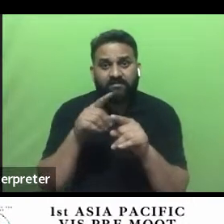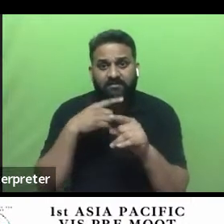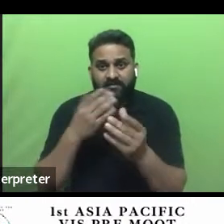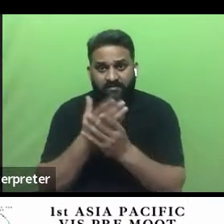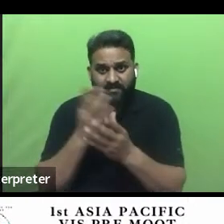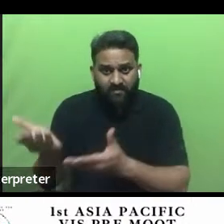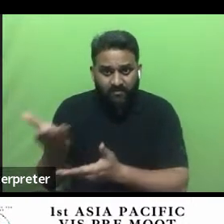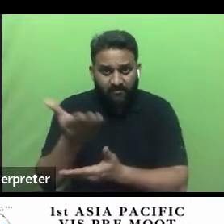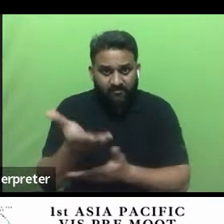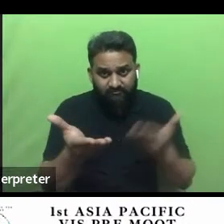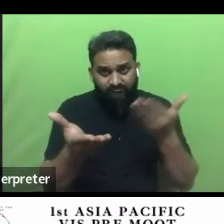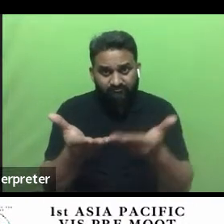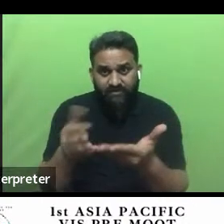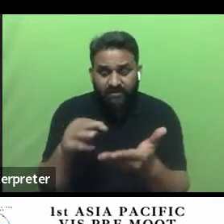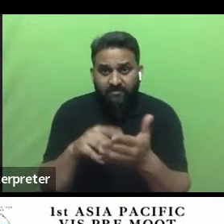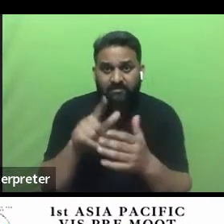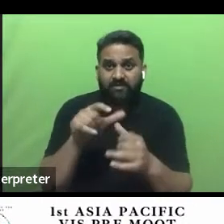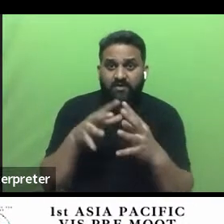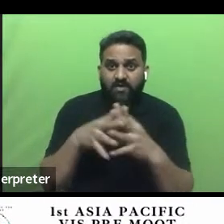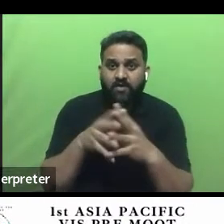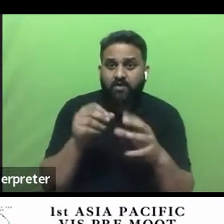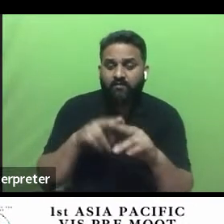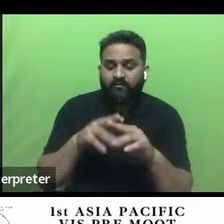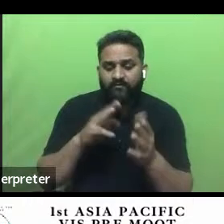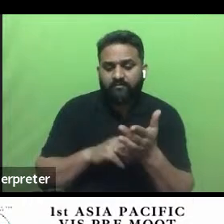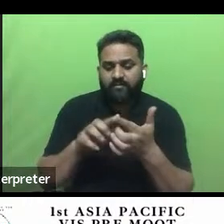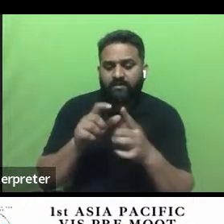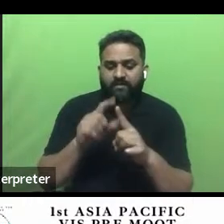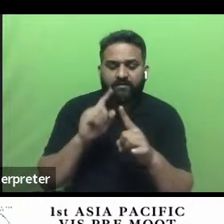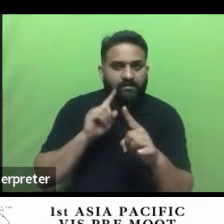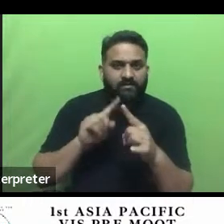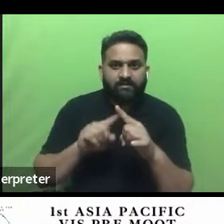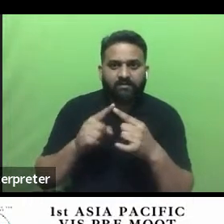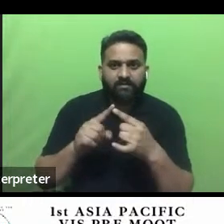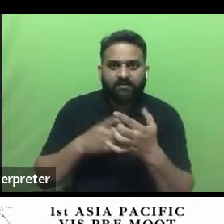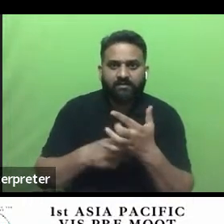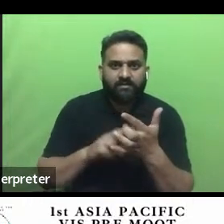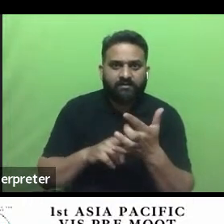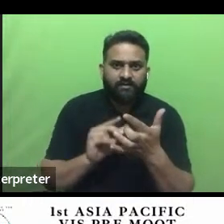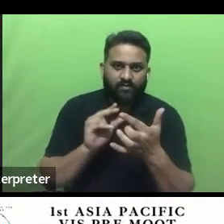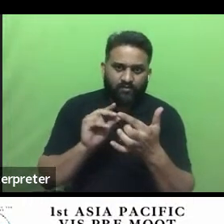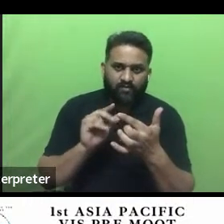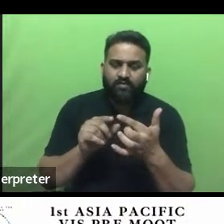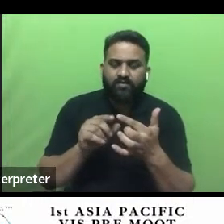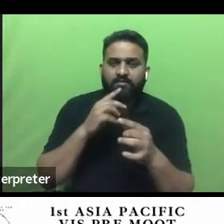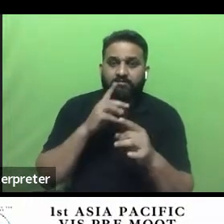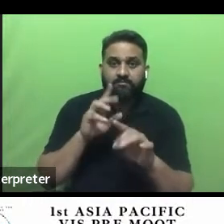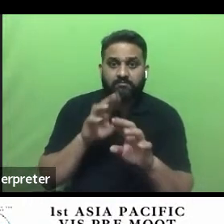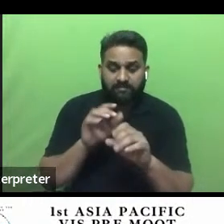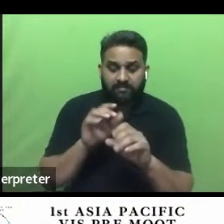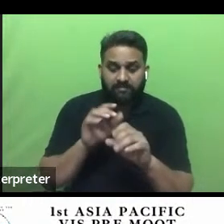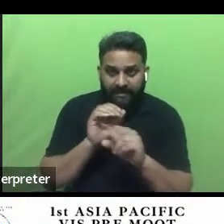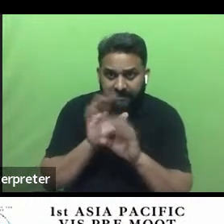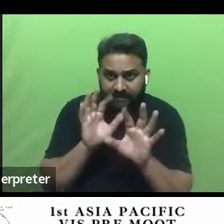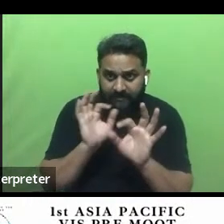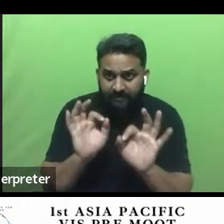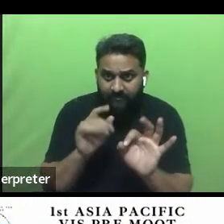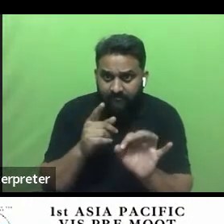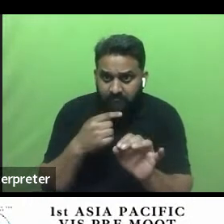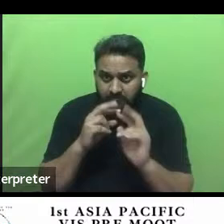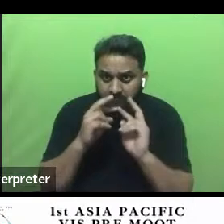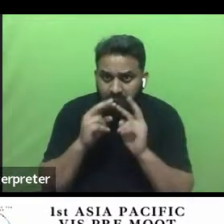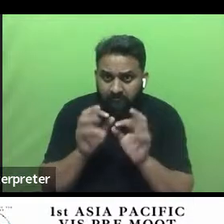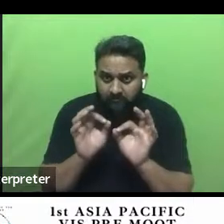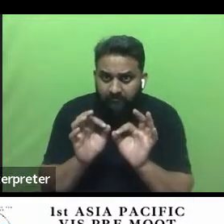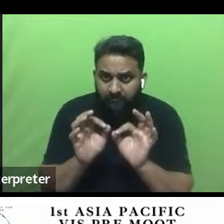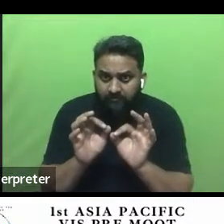this law of Mediterranean must also govern the arbitration agreement. If I have clarified your question, Madam